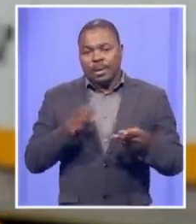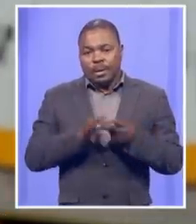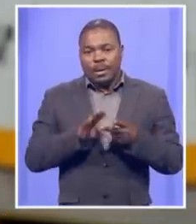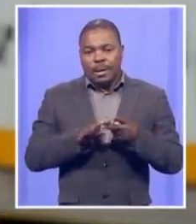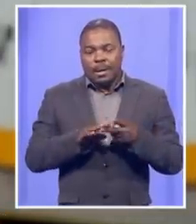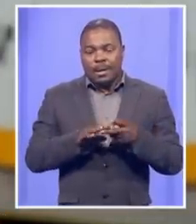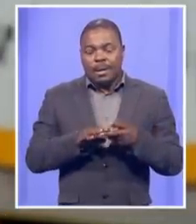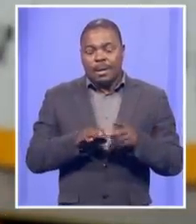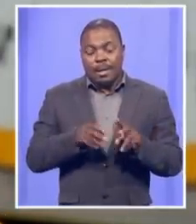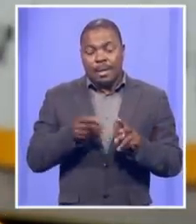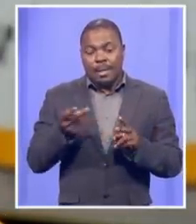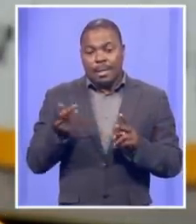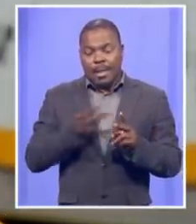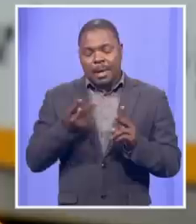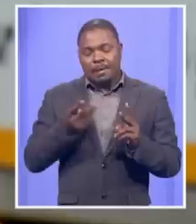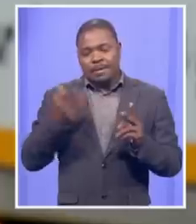shot